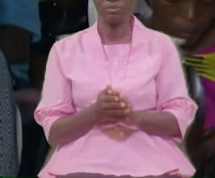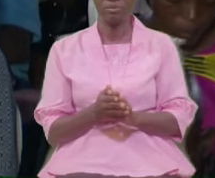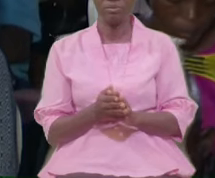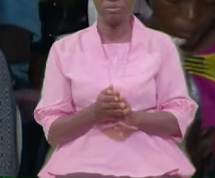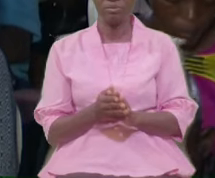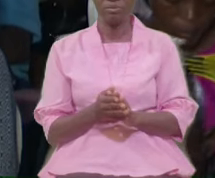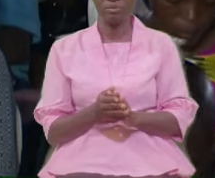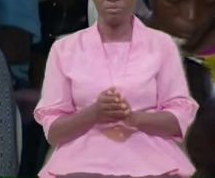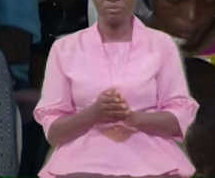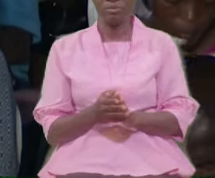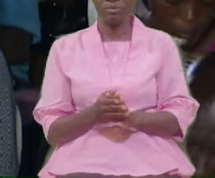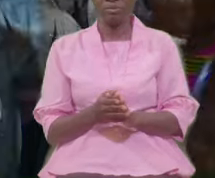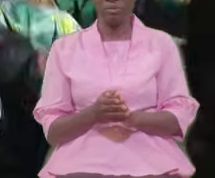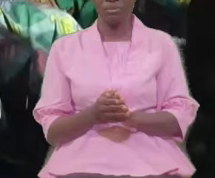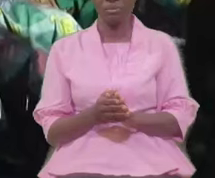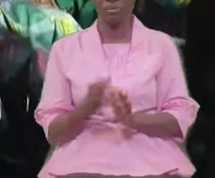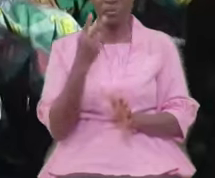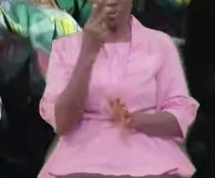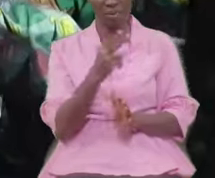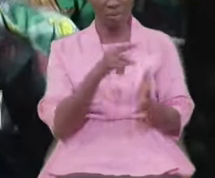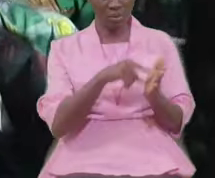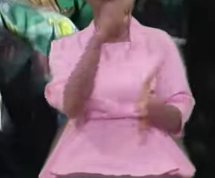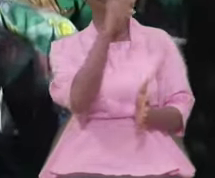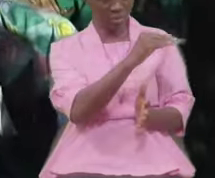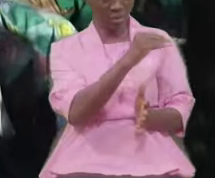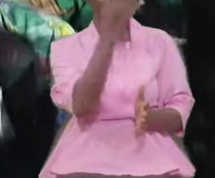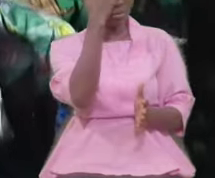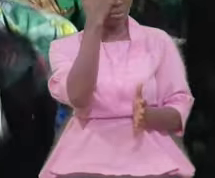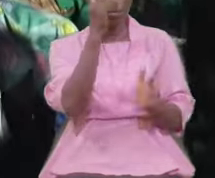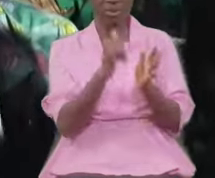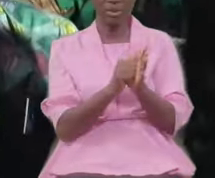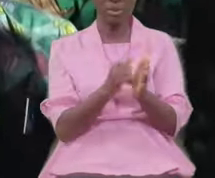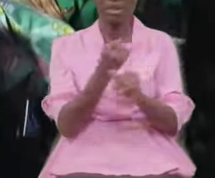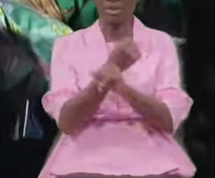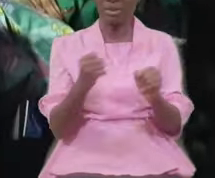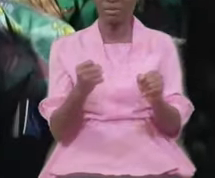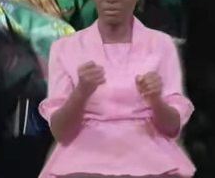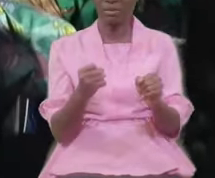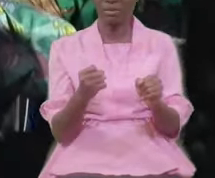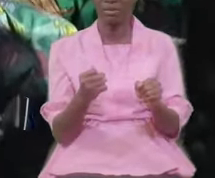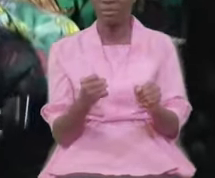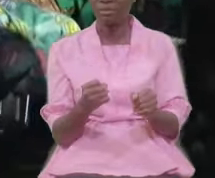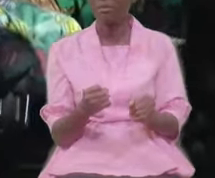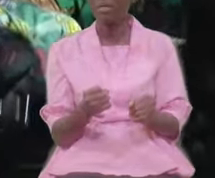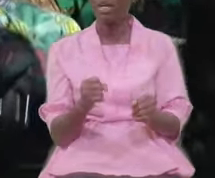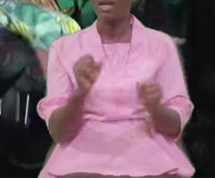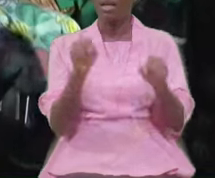kahoy you see this man he knew that Salvation can only be found in Christ